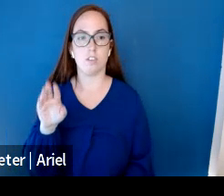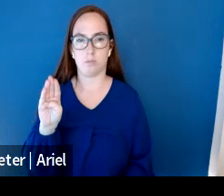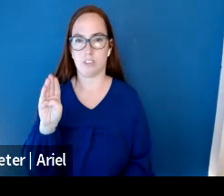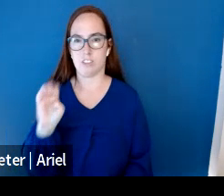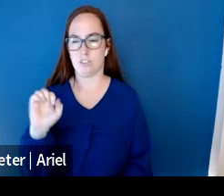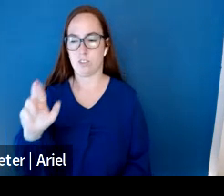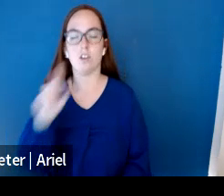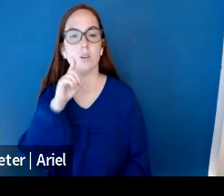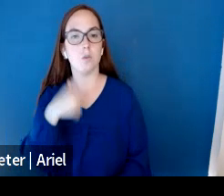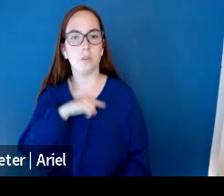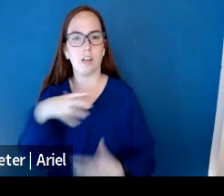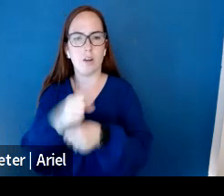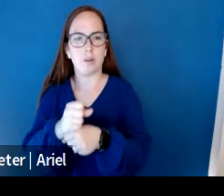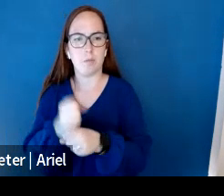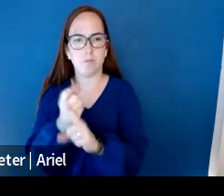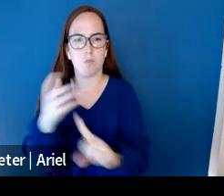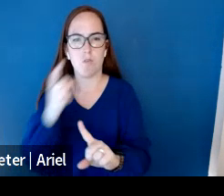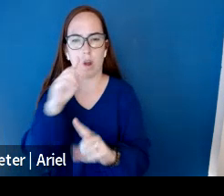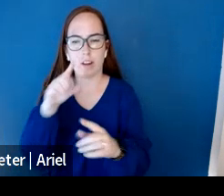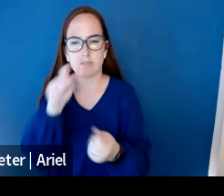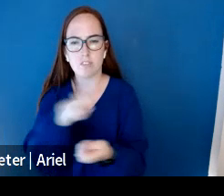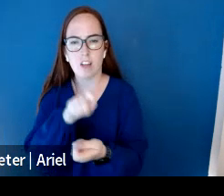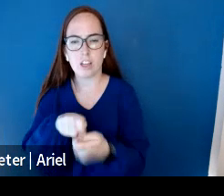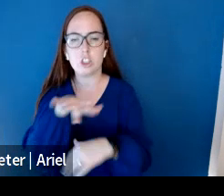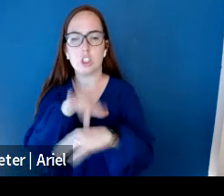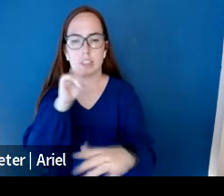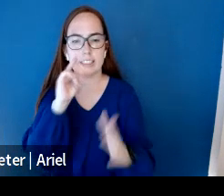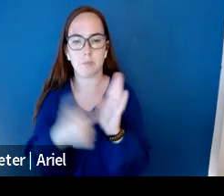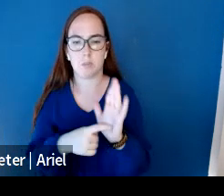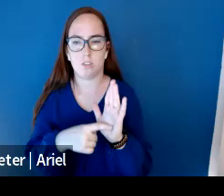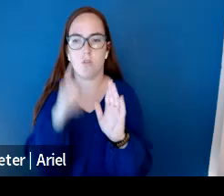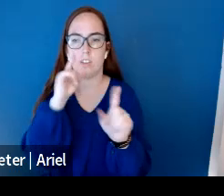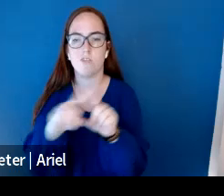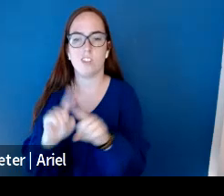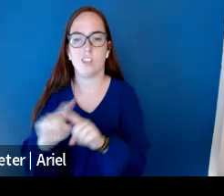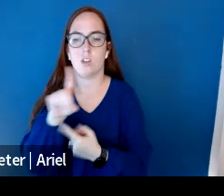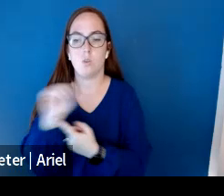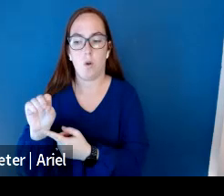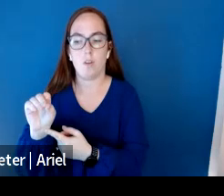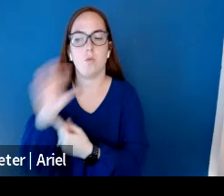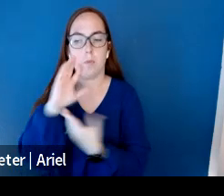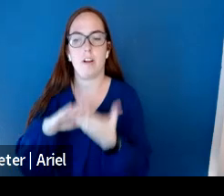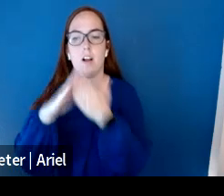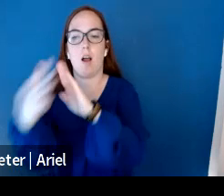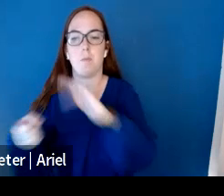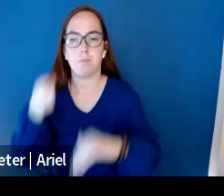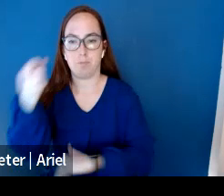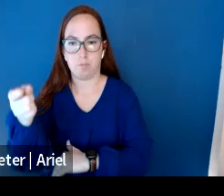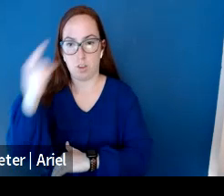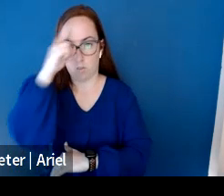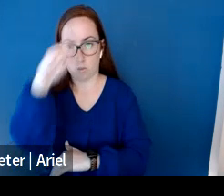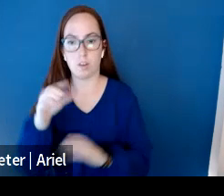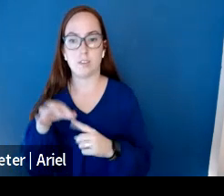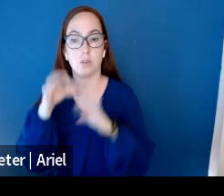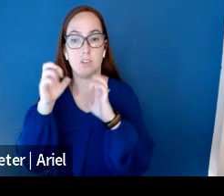define early symptoms of disorders that eventually result in special education placement or mental health